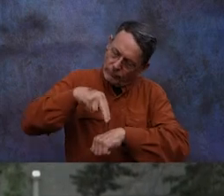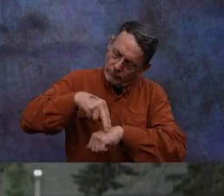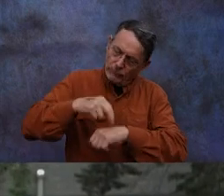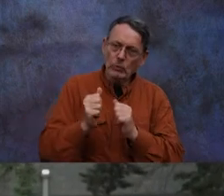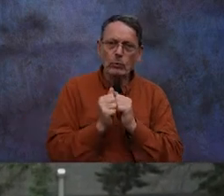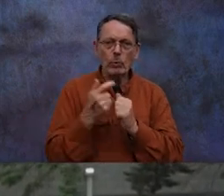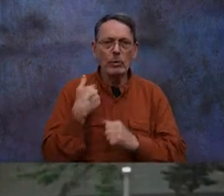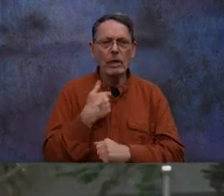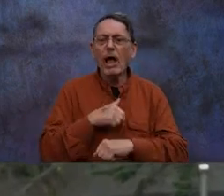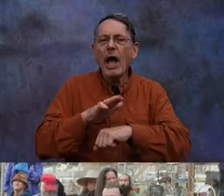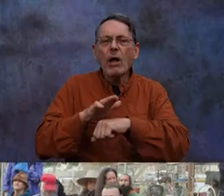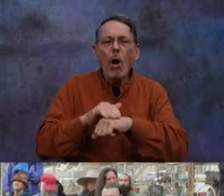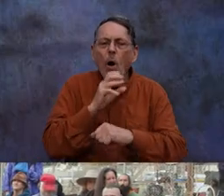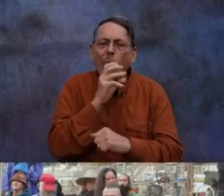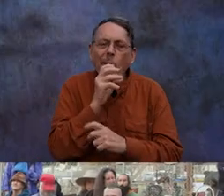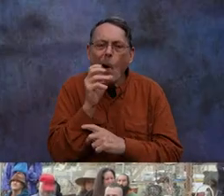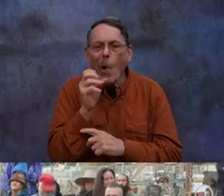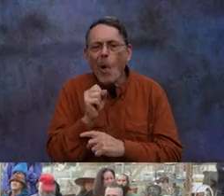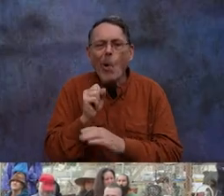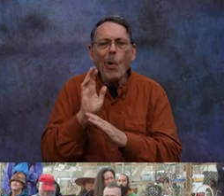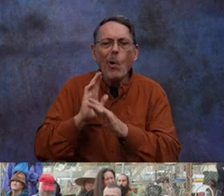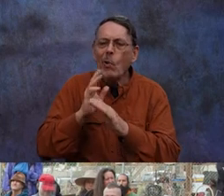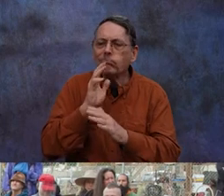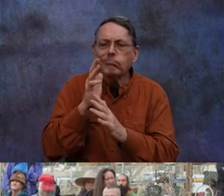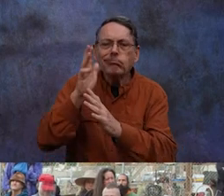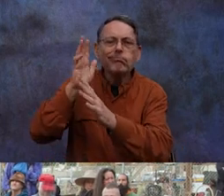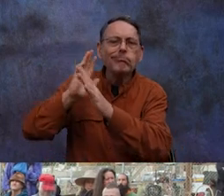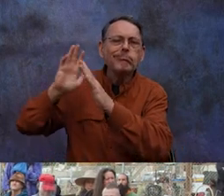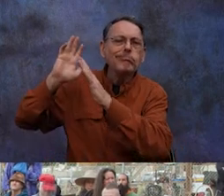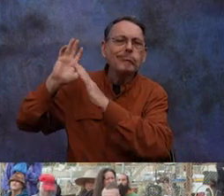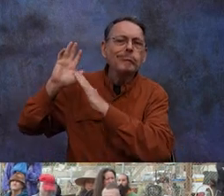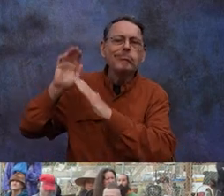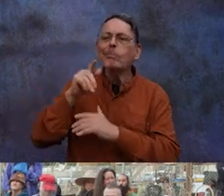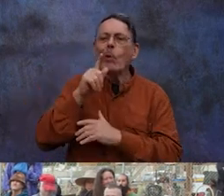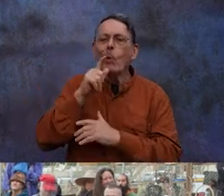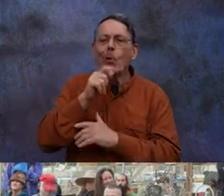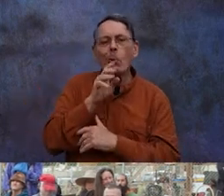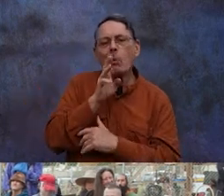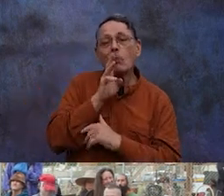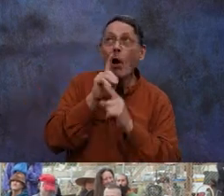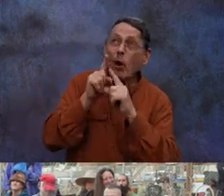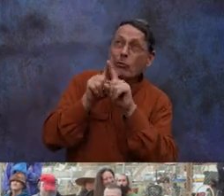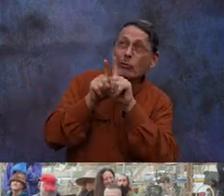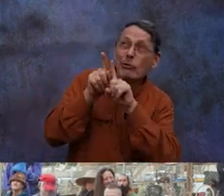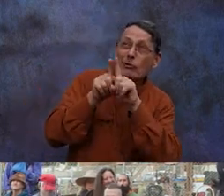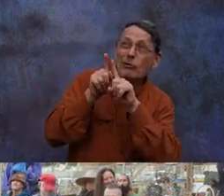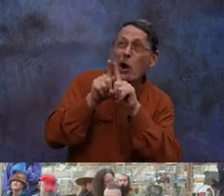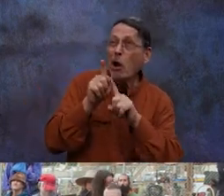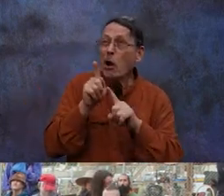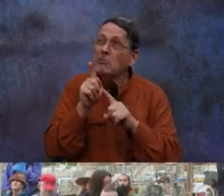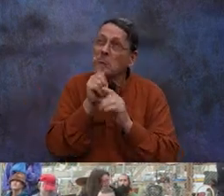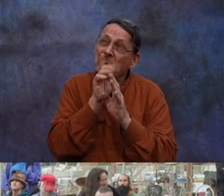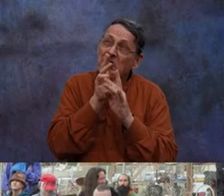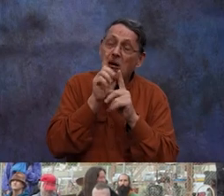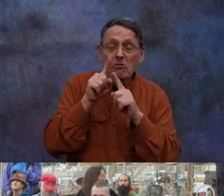us. I call the old ones, the ones which talk